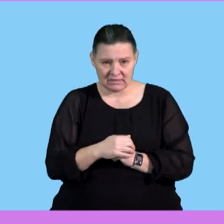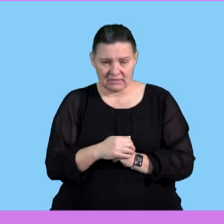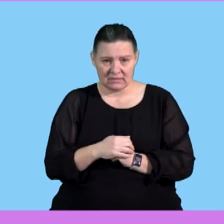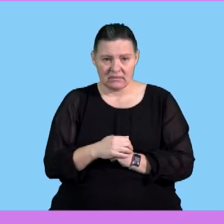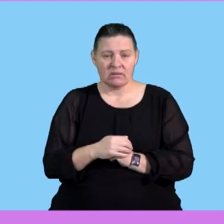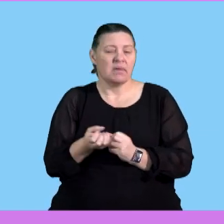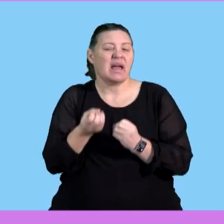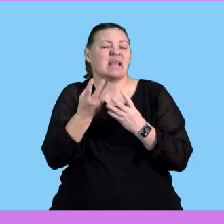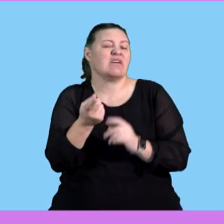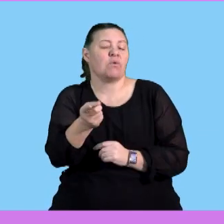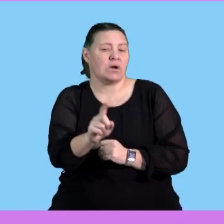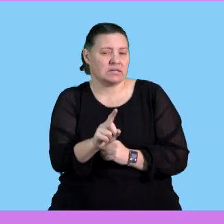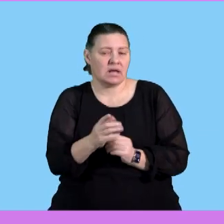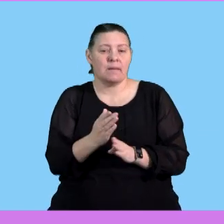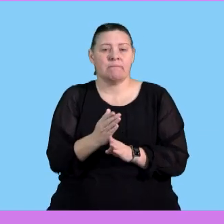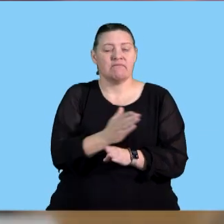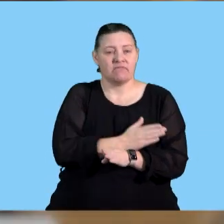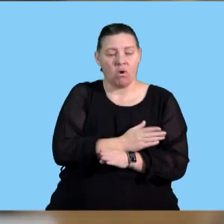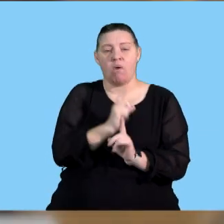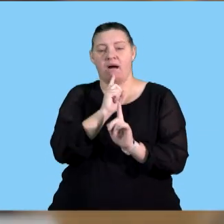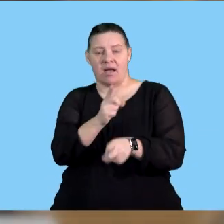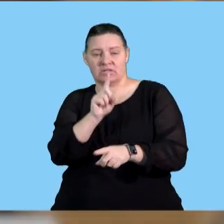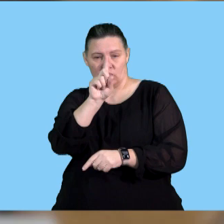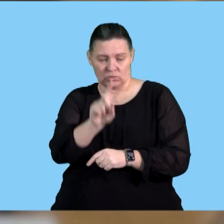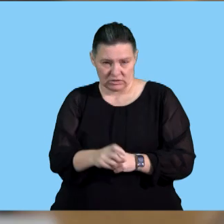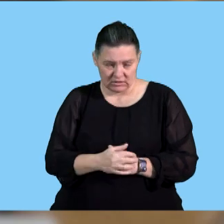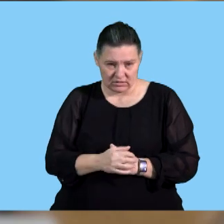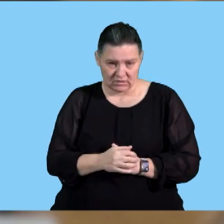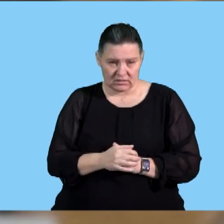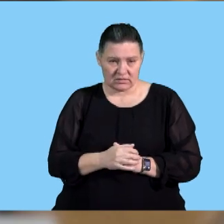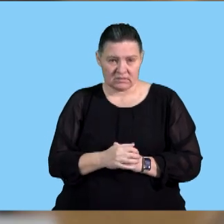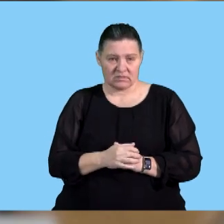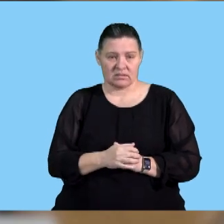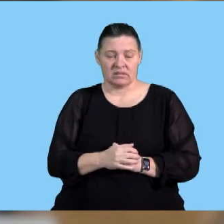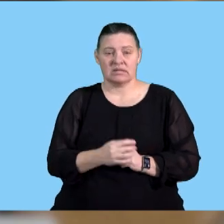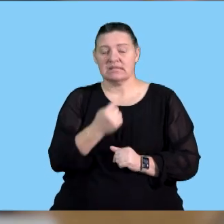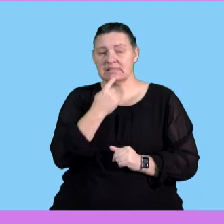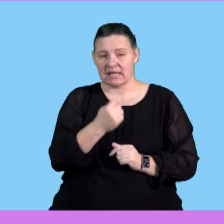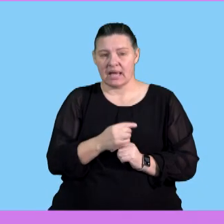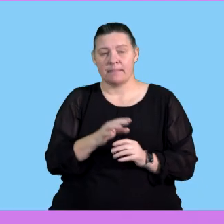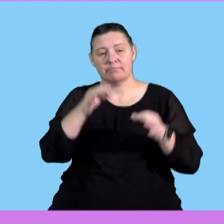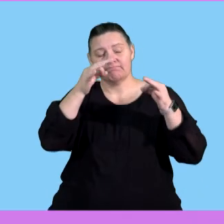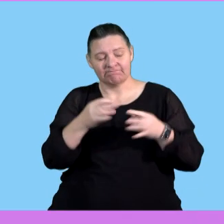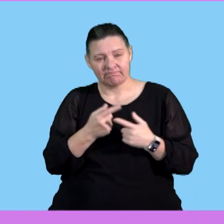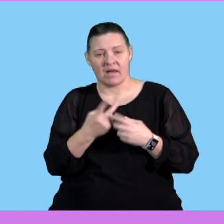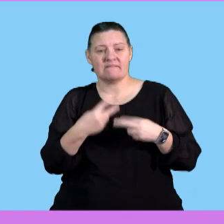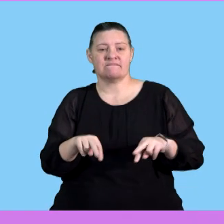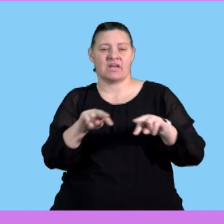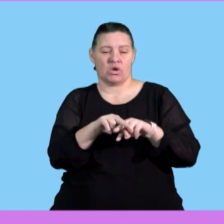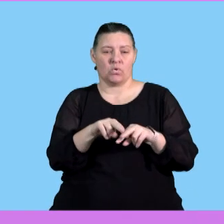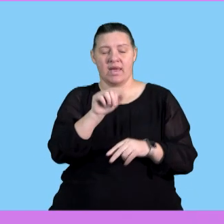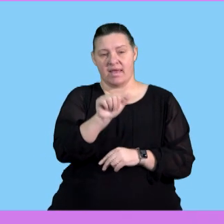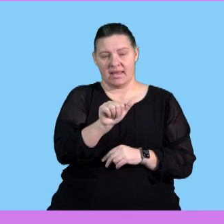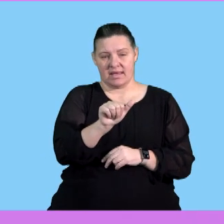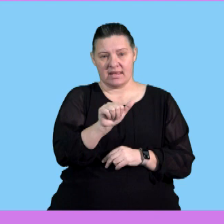and check what is given to you before you can attempt to answer the questions. So with number one, it says here, determine the